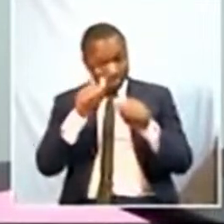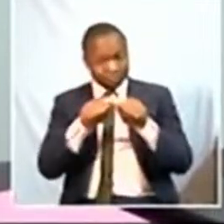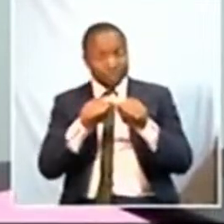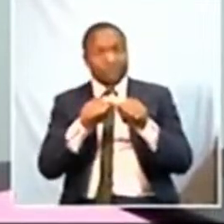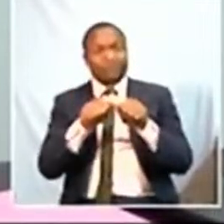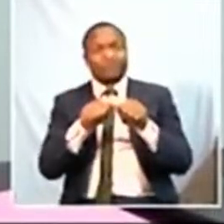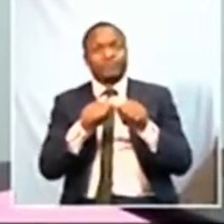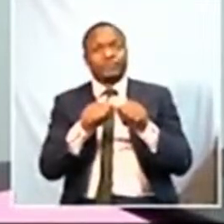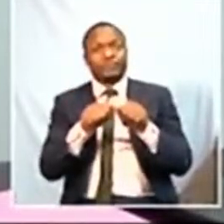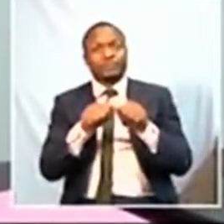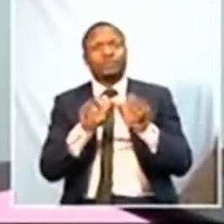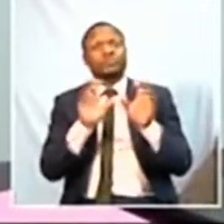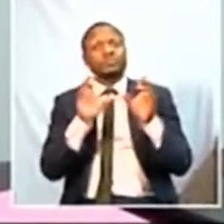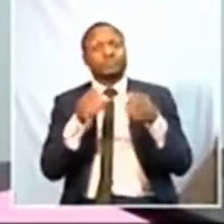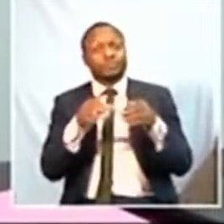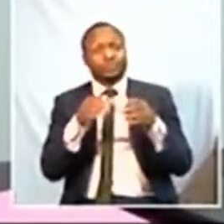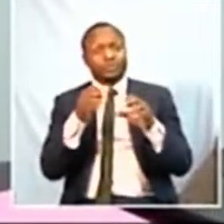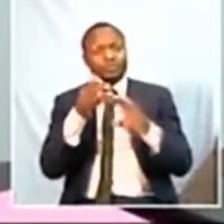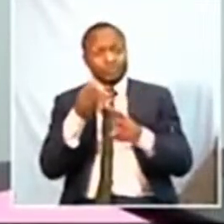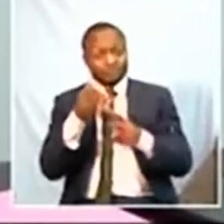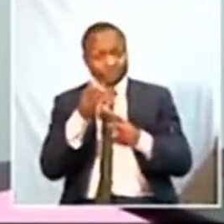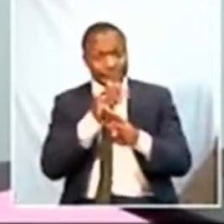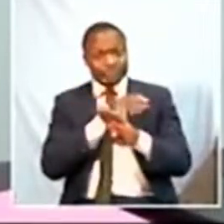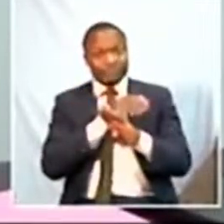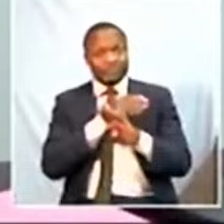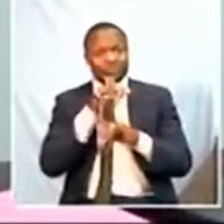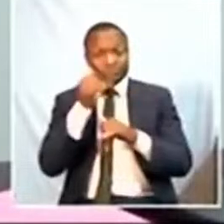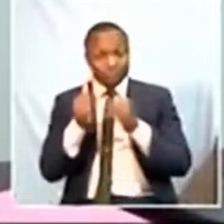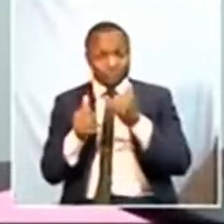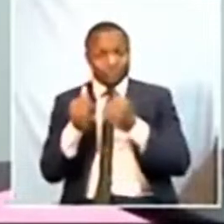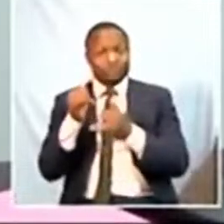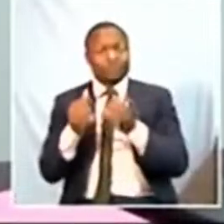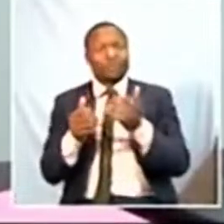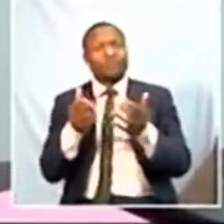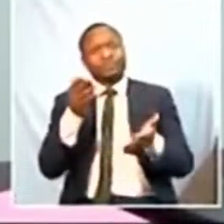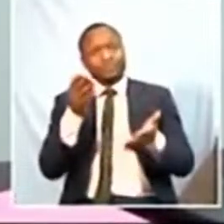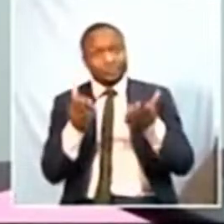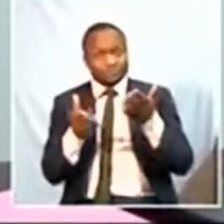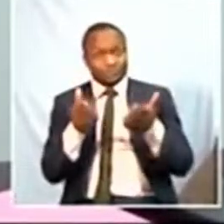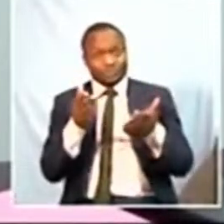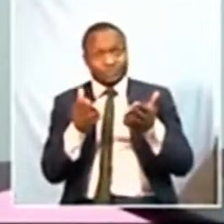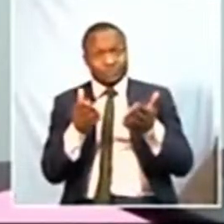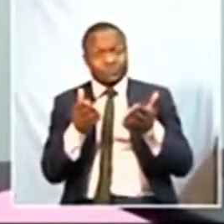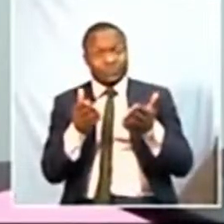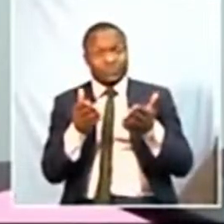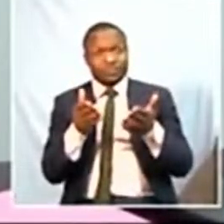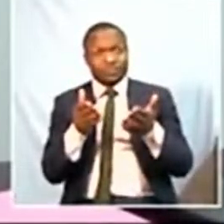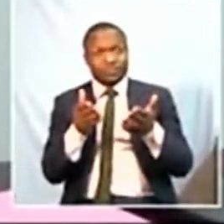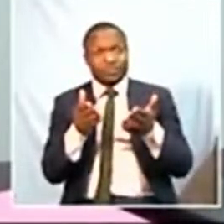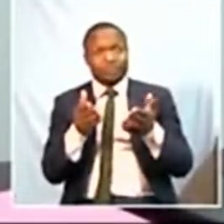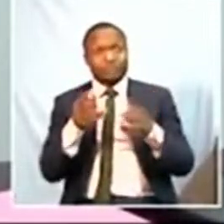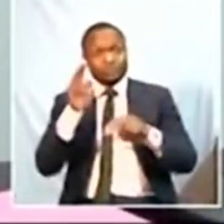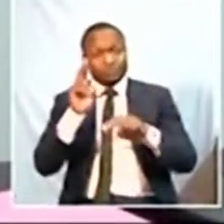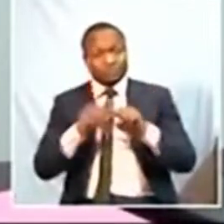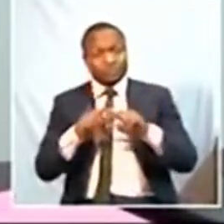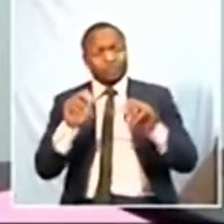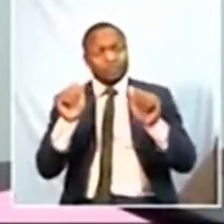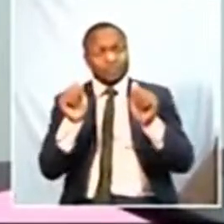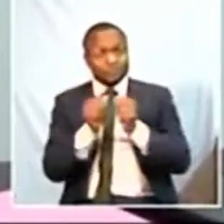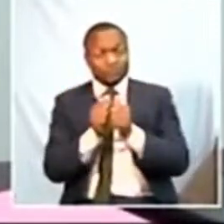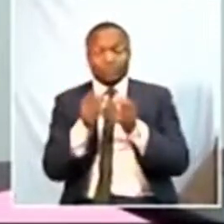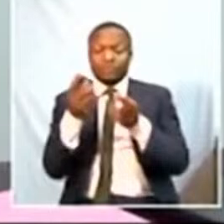that, or before I conclude, maybe since we are seated with a